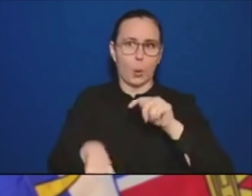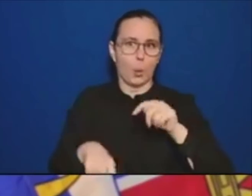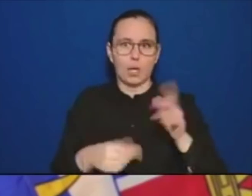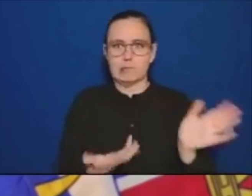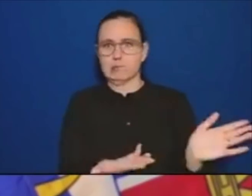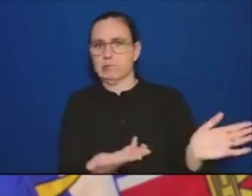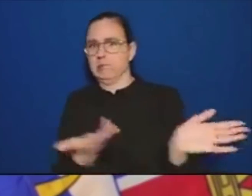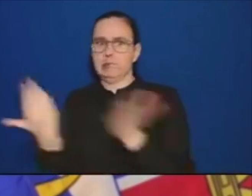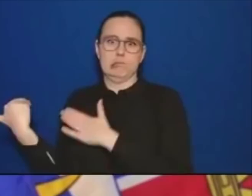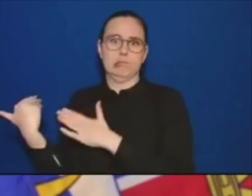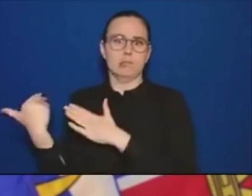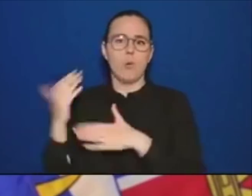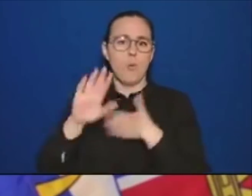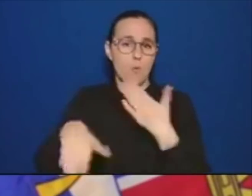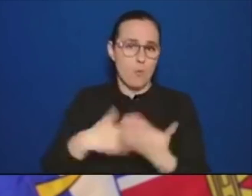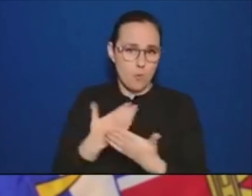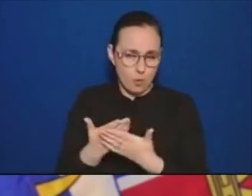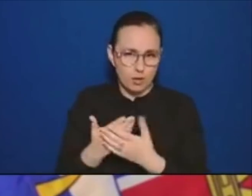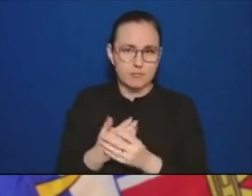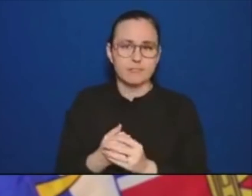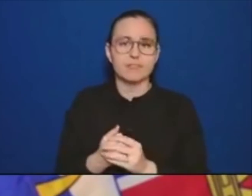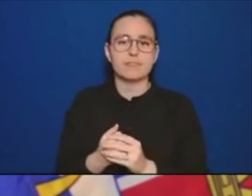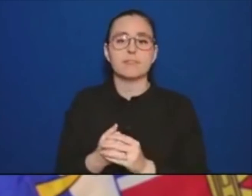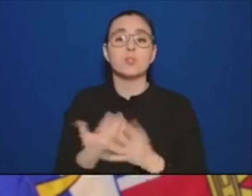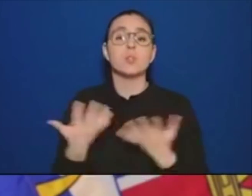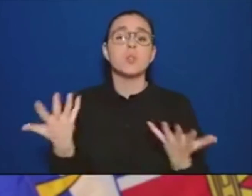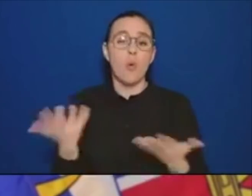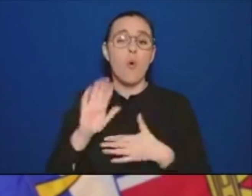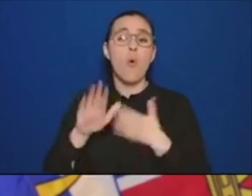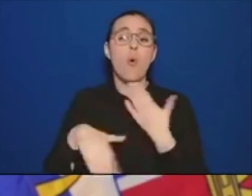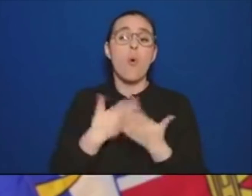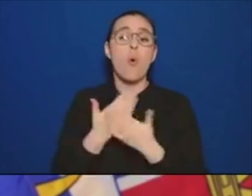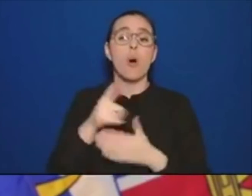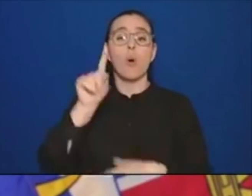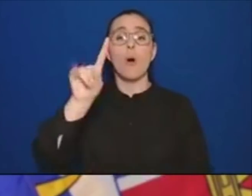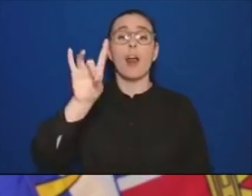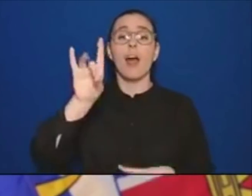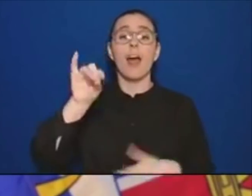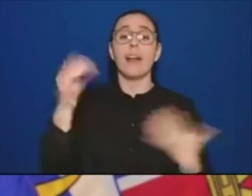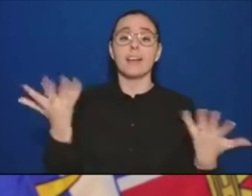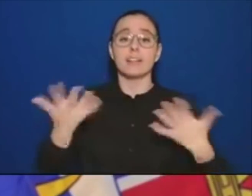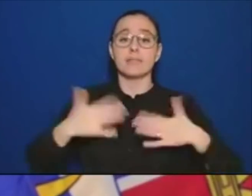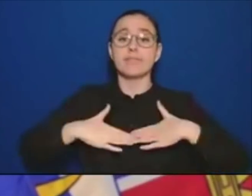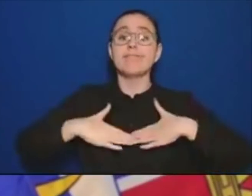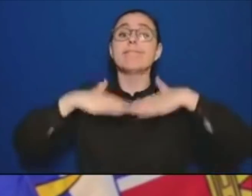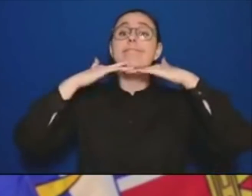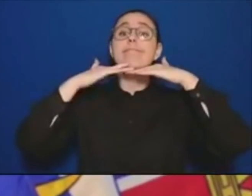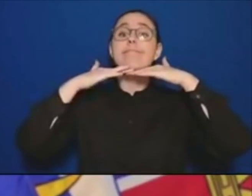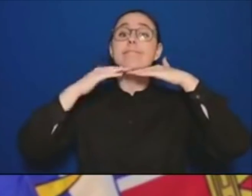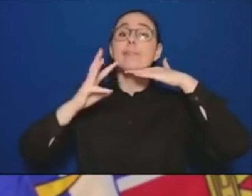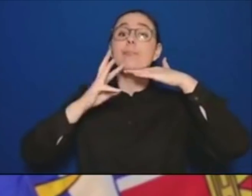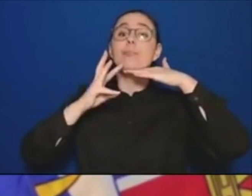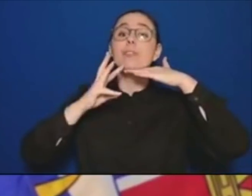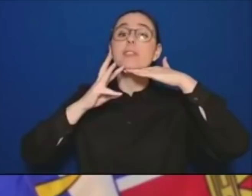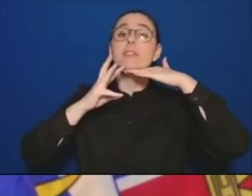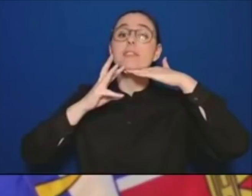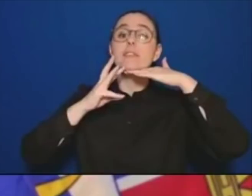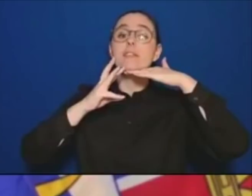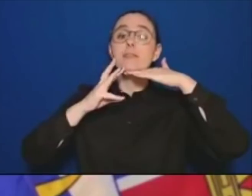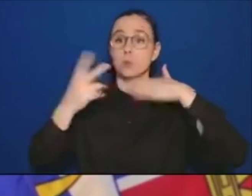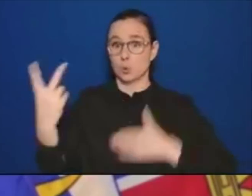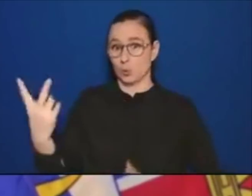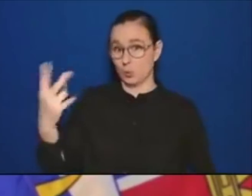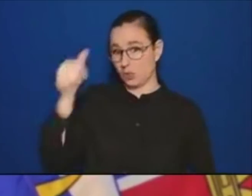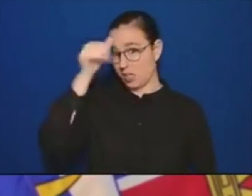And so all 180 dairy cows were up to their necks in water. And those brothers went in and fed